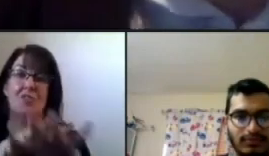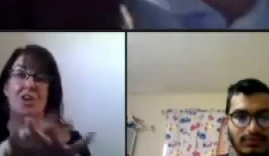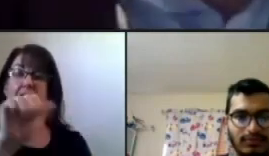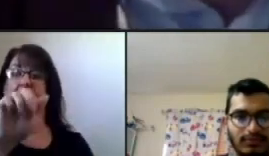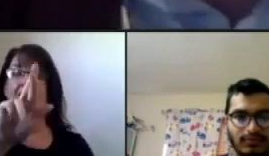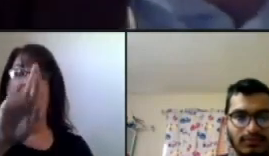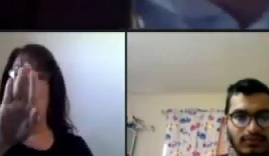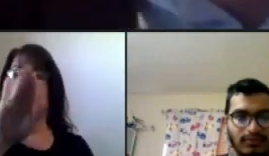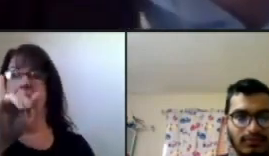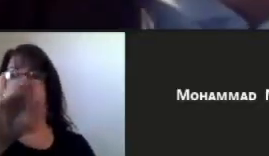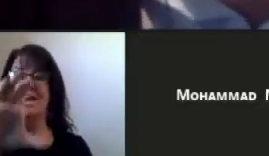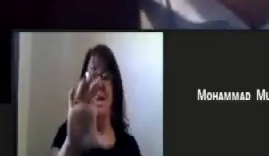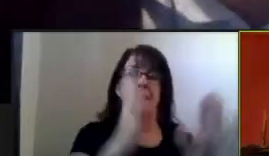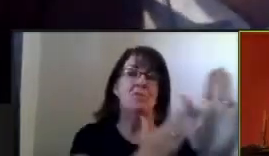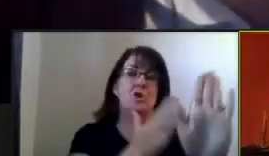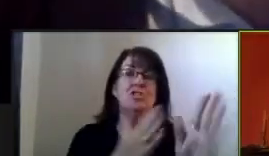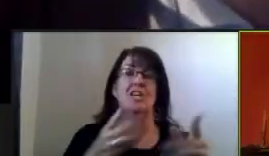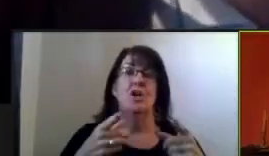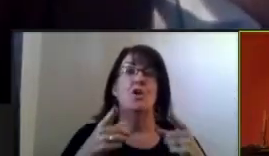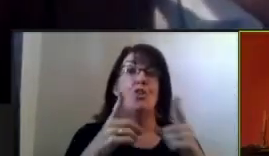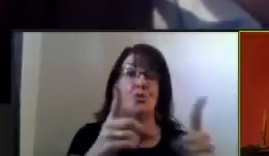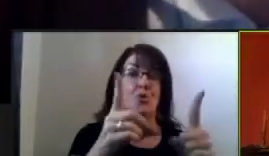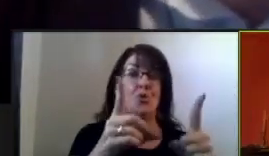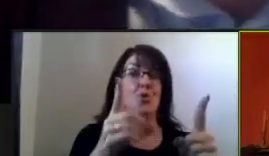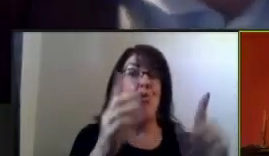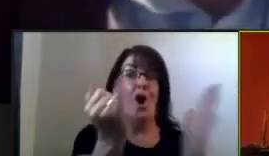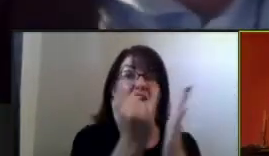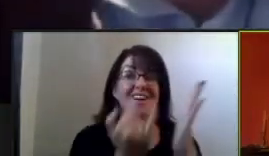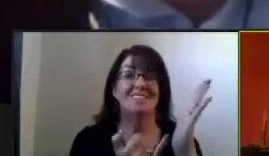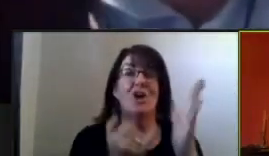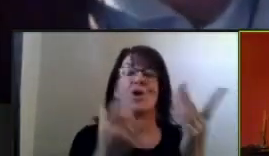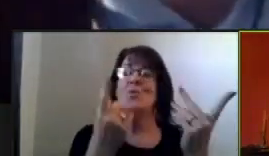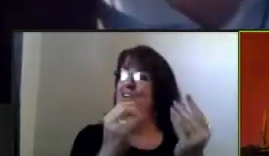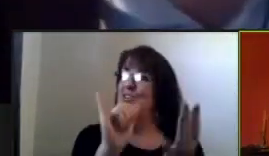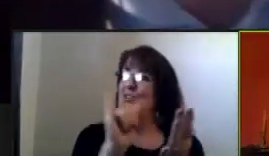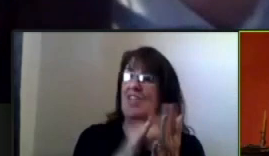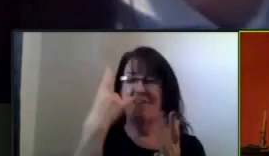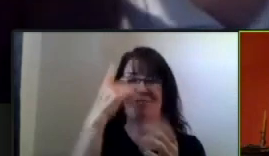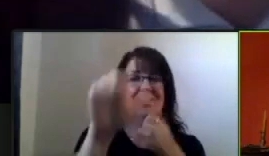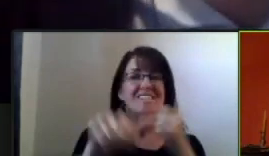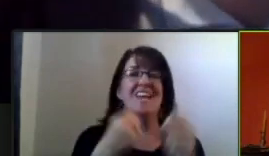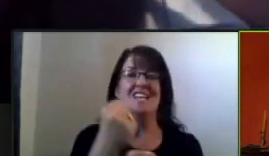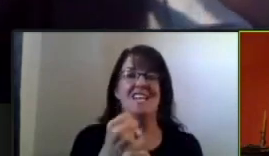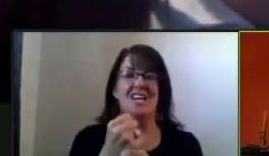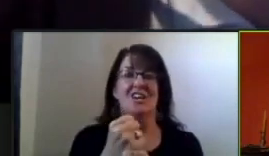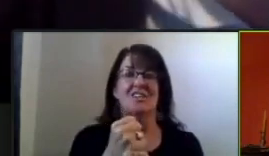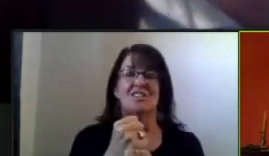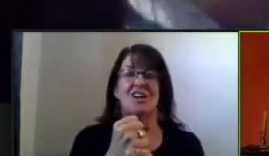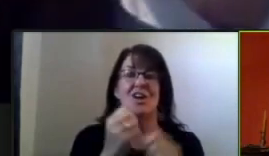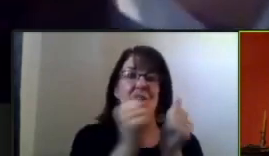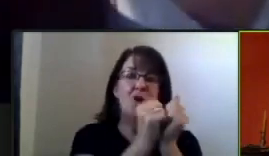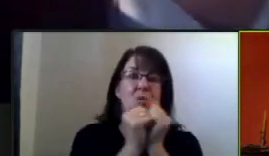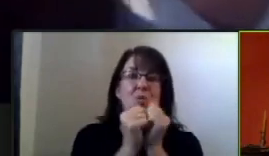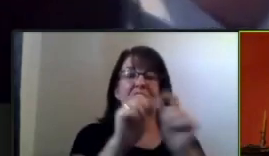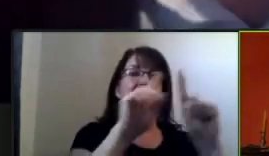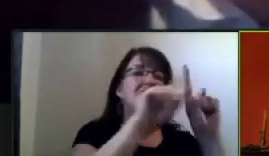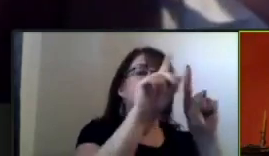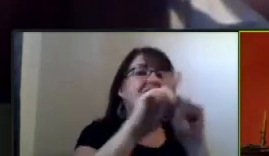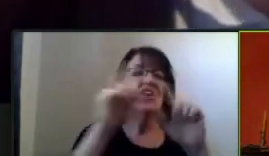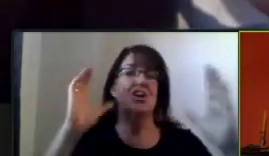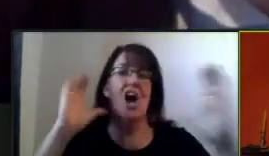music through the medium of the arts. And we've been doing that for the past 10 years through our various